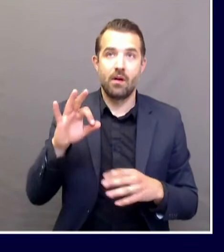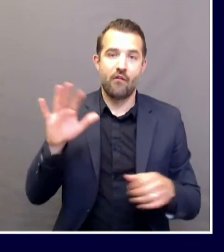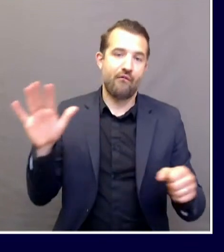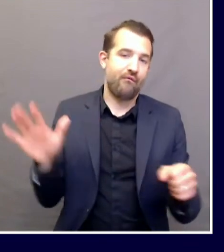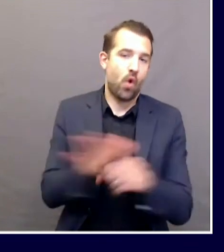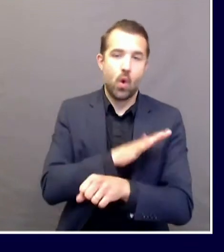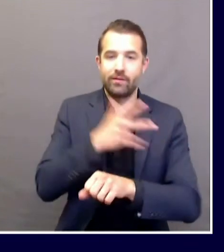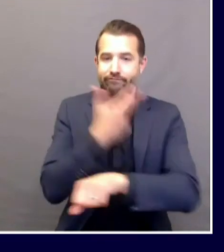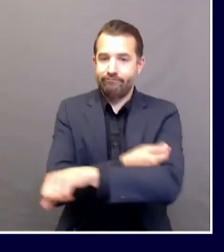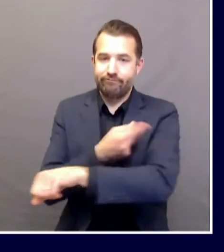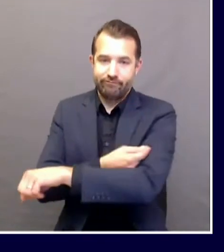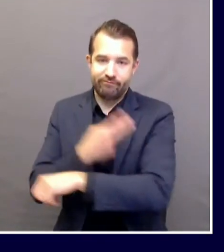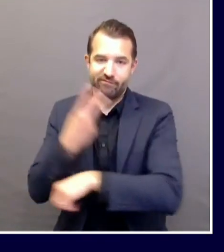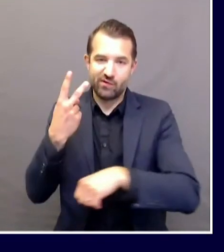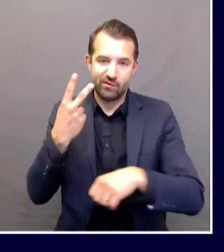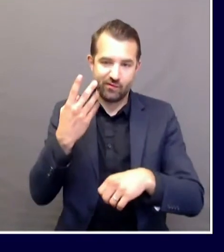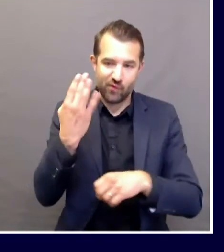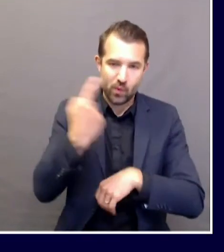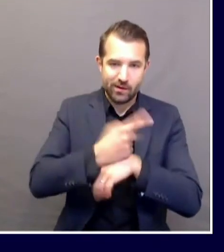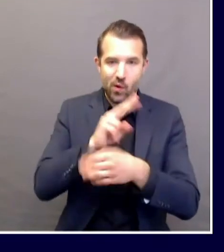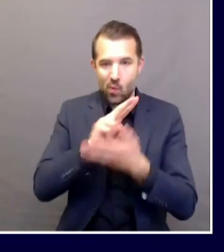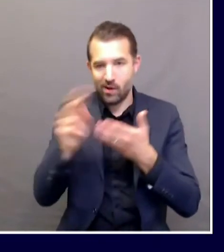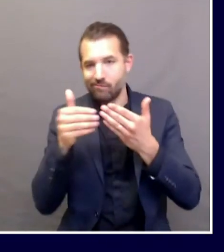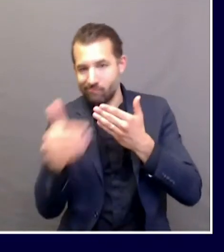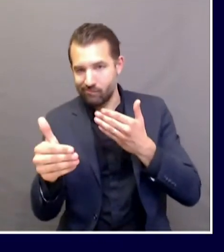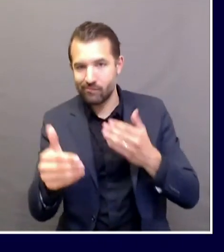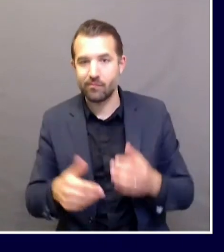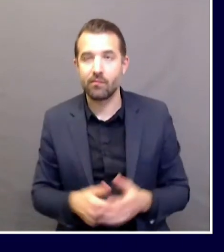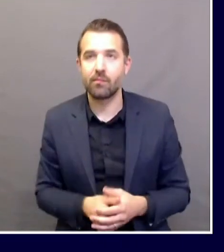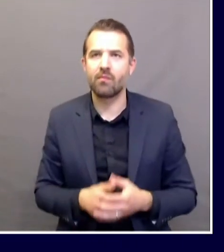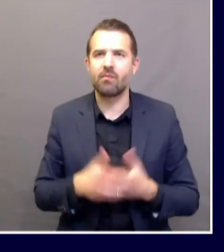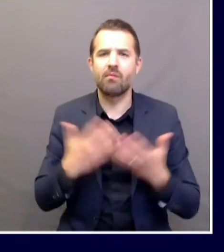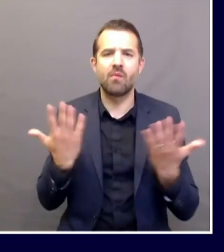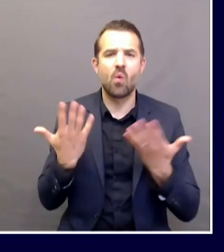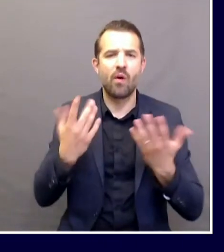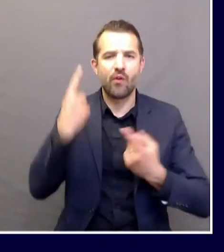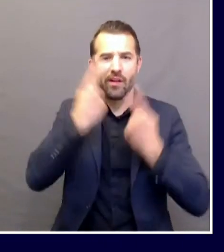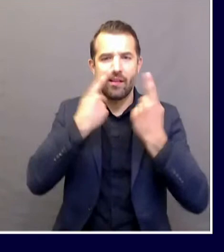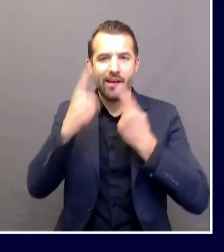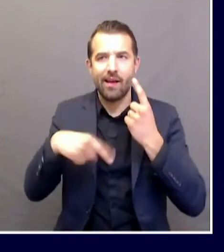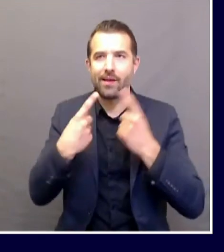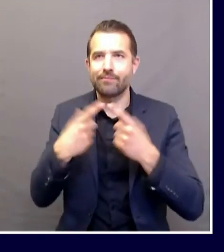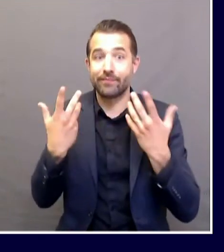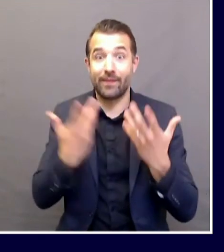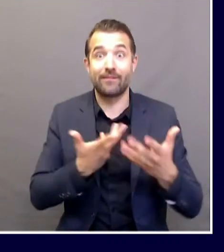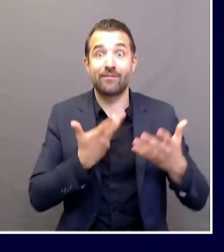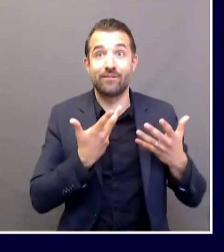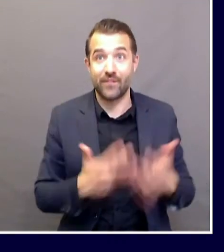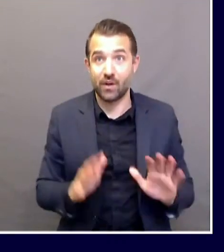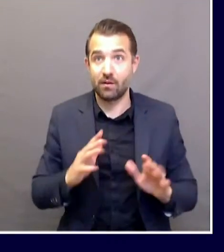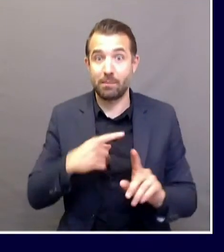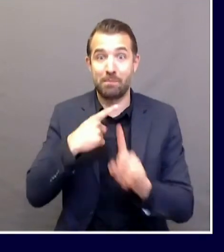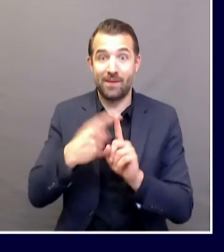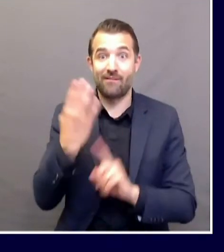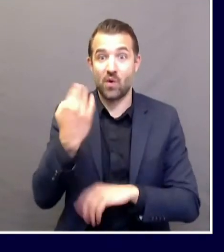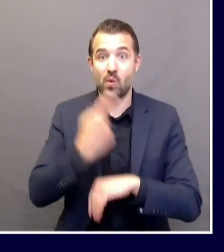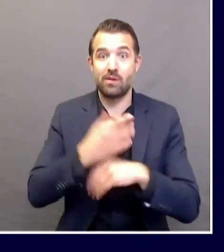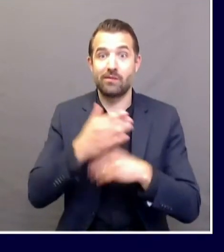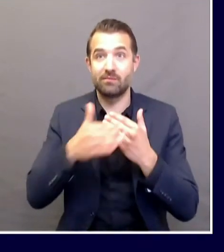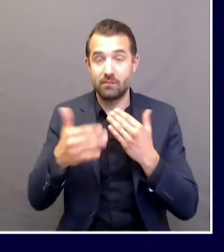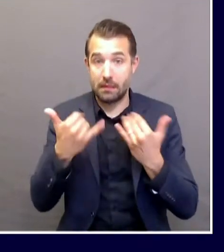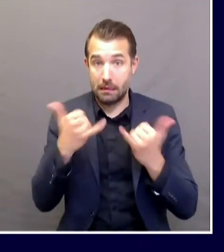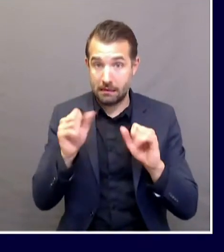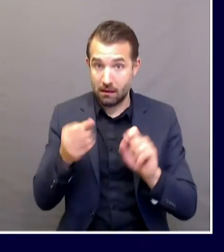able to spread COVID to others. Yes, Pat, almost, it seems like every week now, the strength of